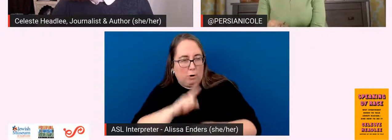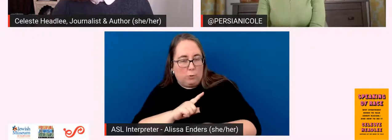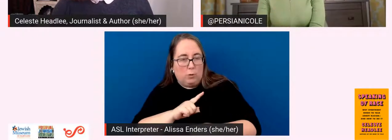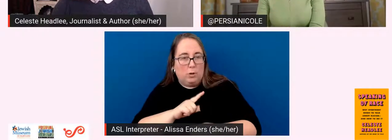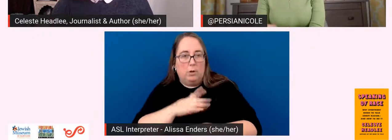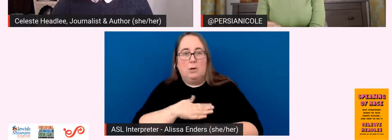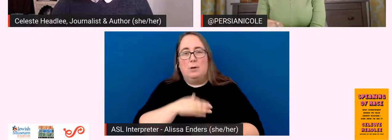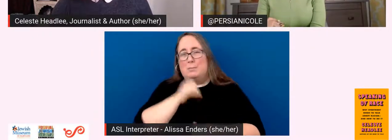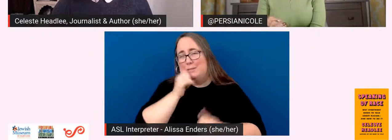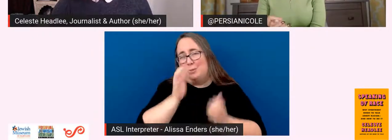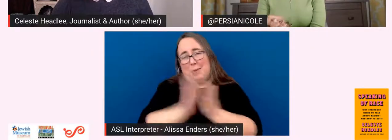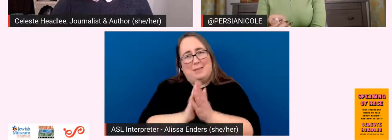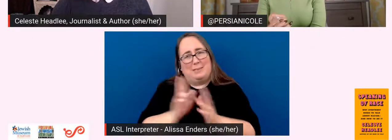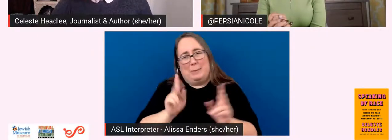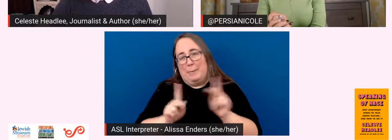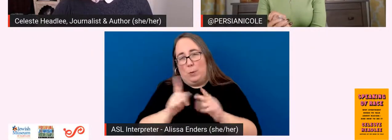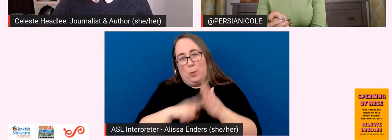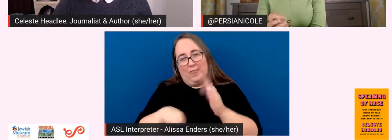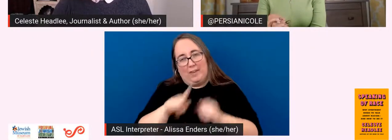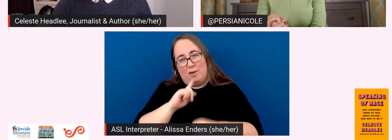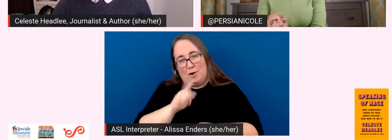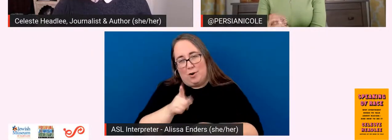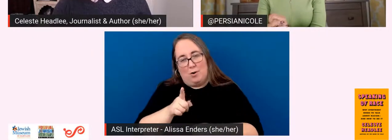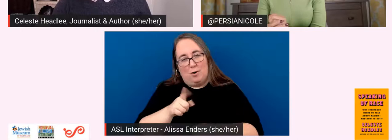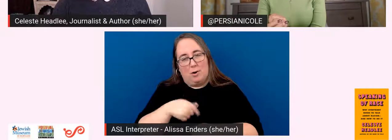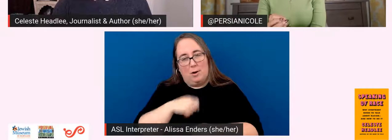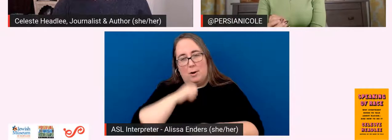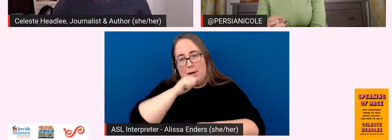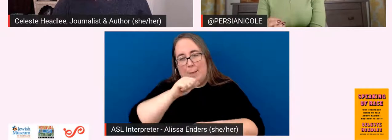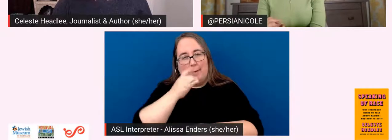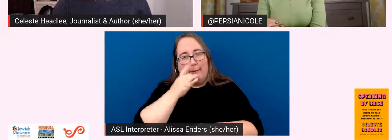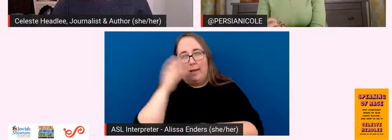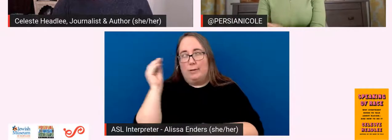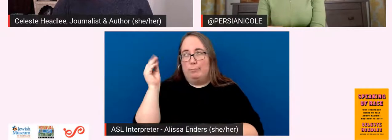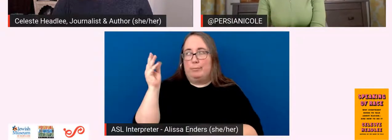please don't ask people what they are. I'm not a table lamp.